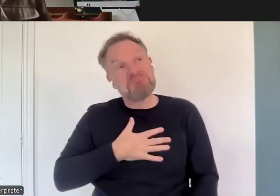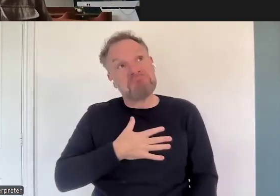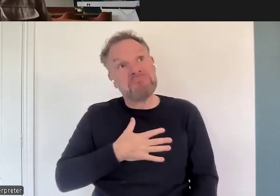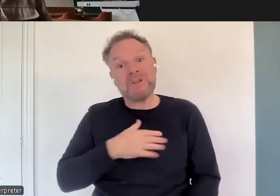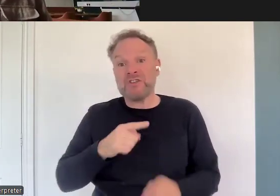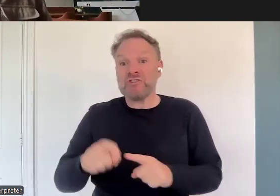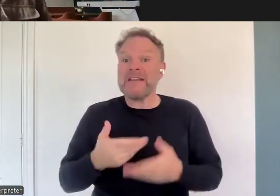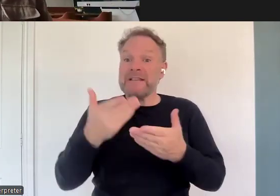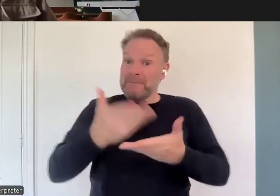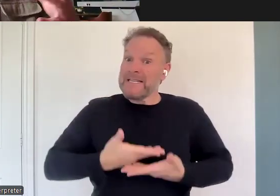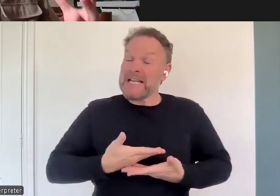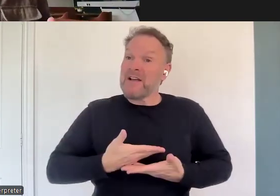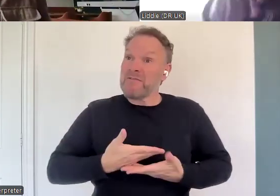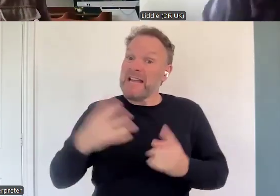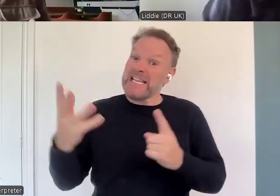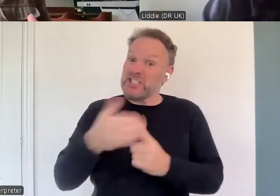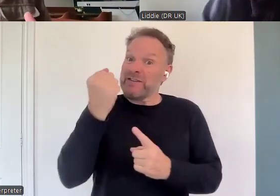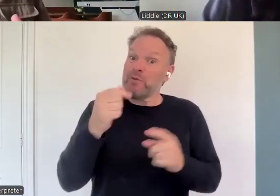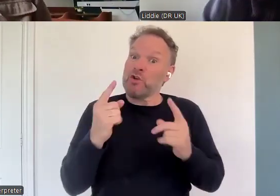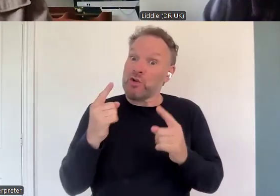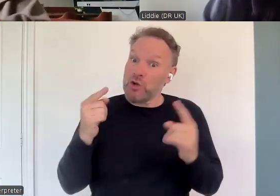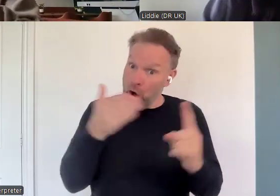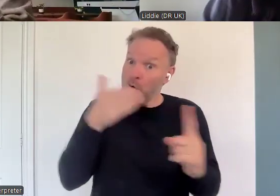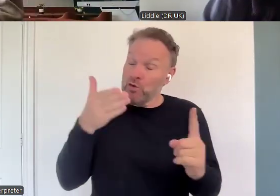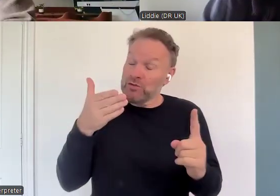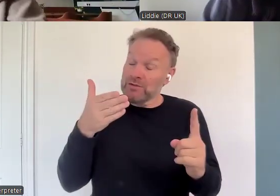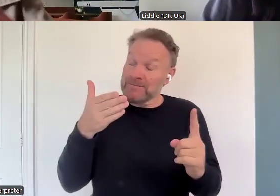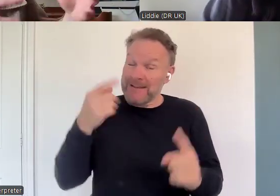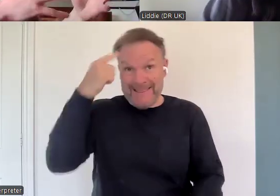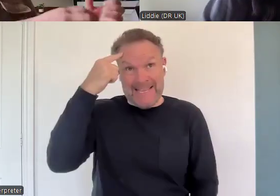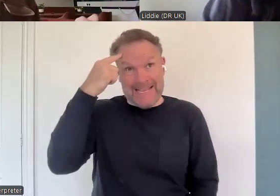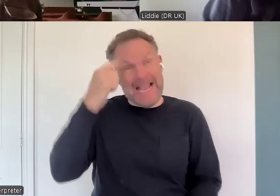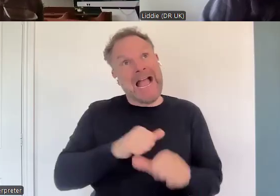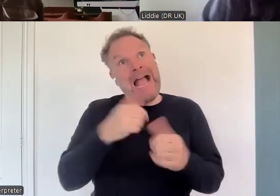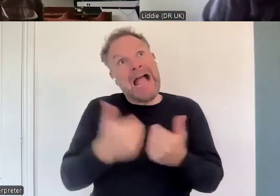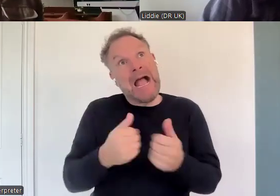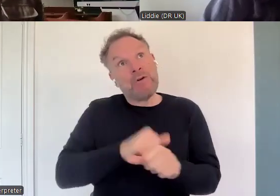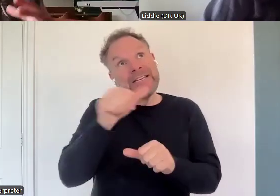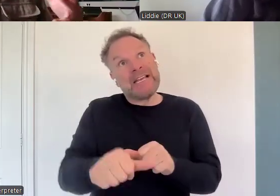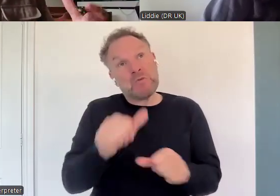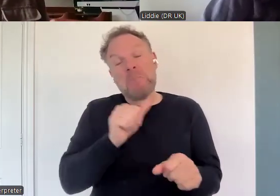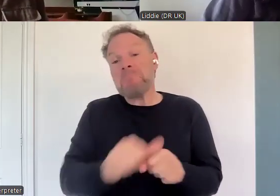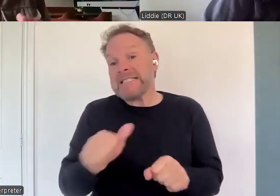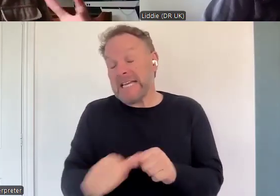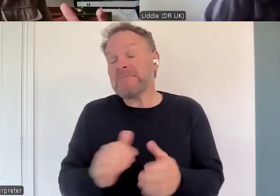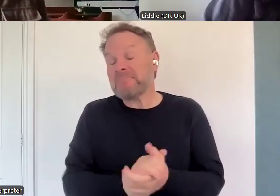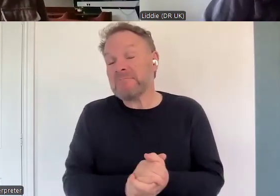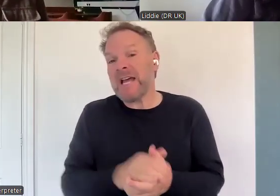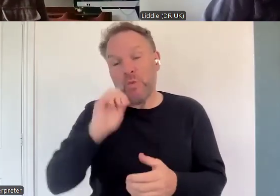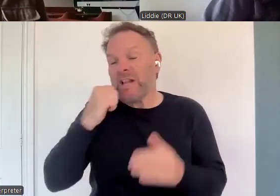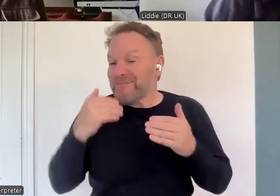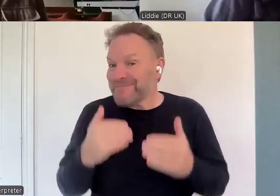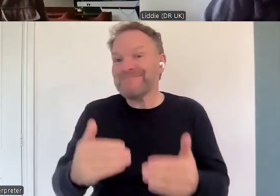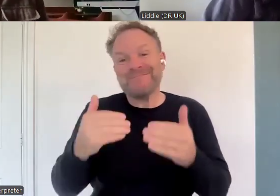achievable goals, and simply ask, how can I make the next one better than the last one? And you will keep going and you will